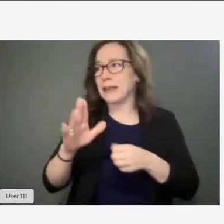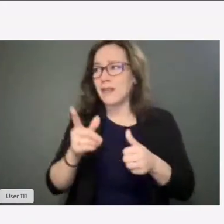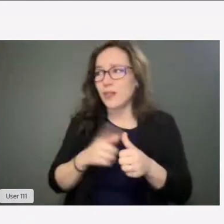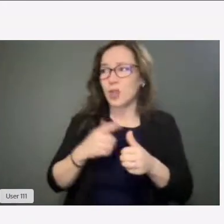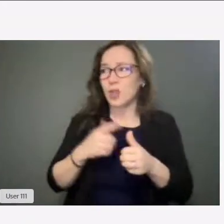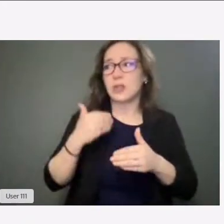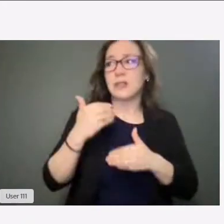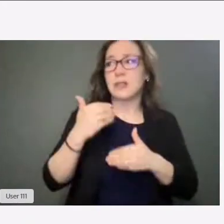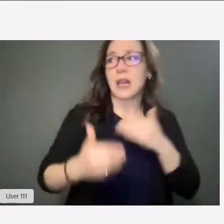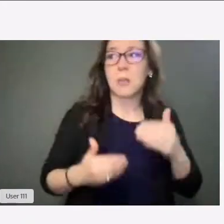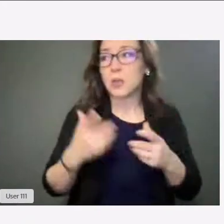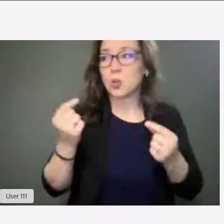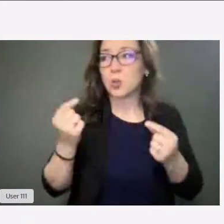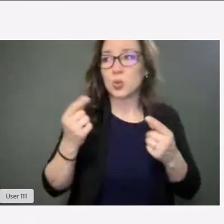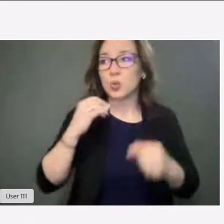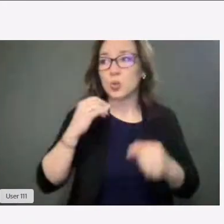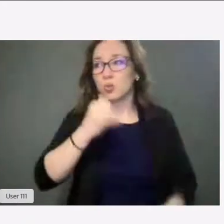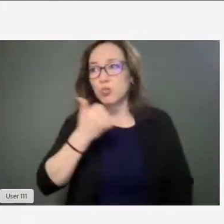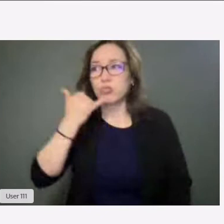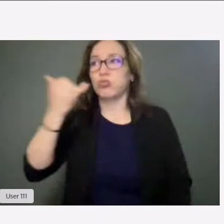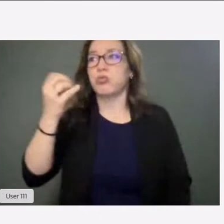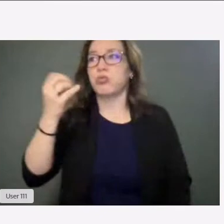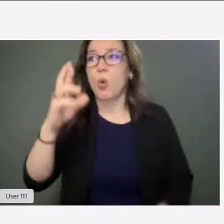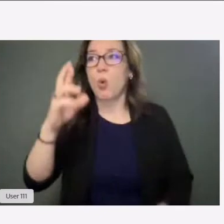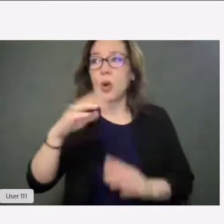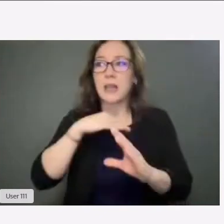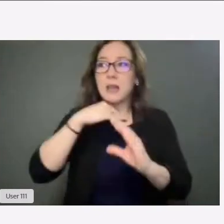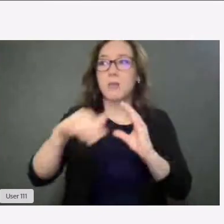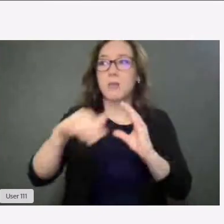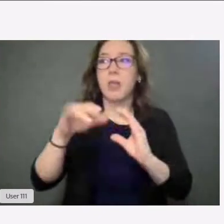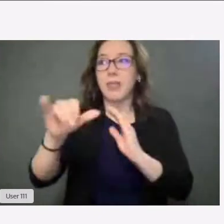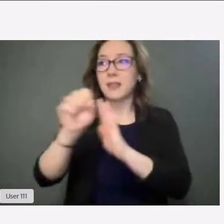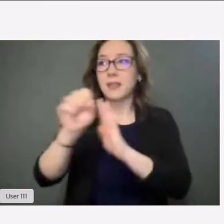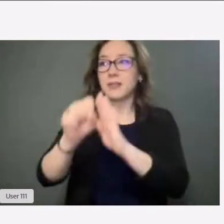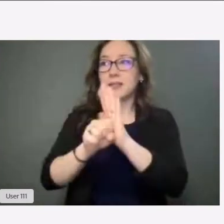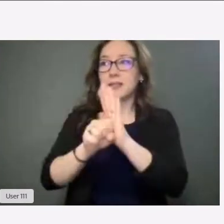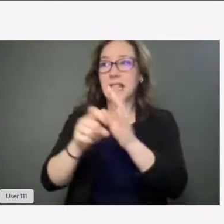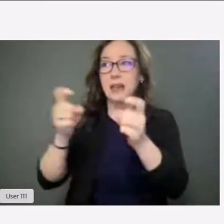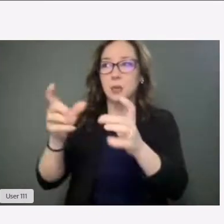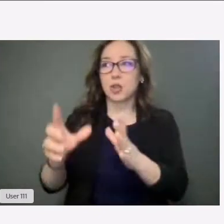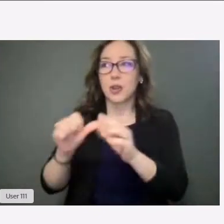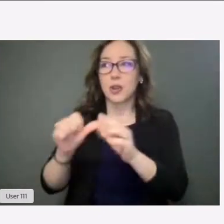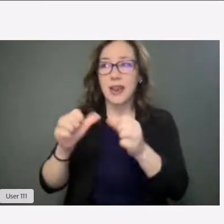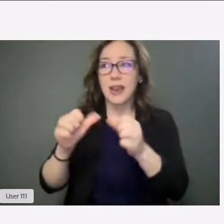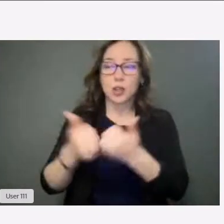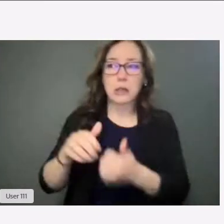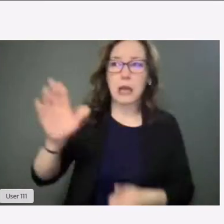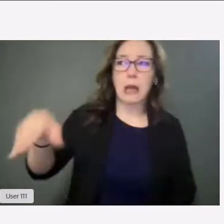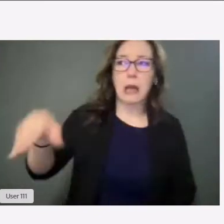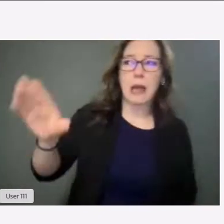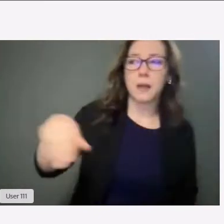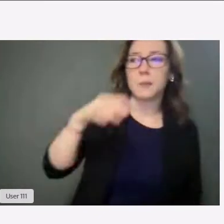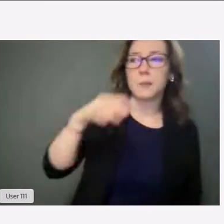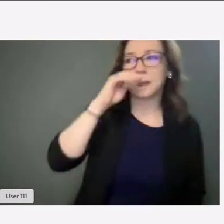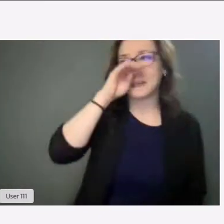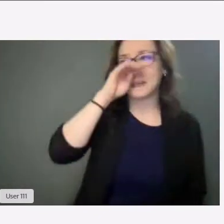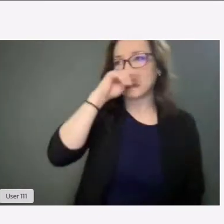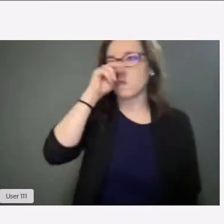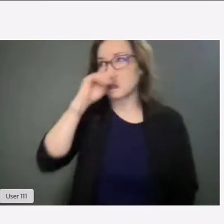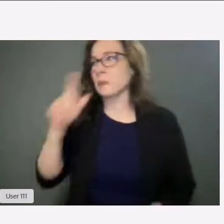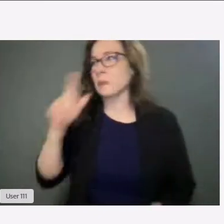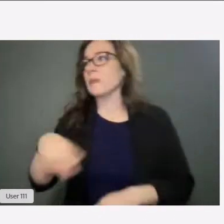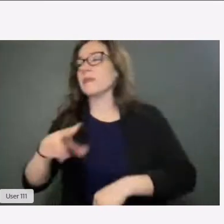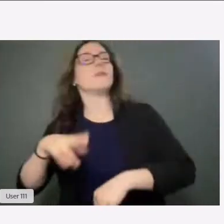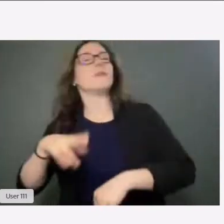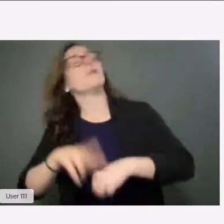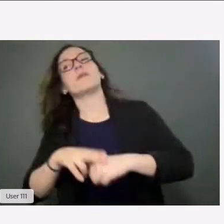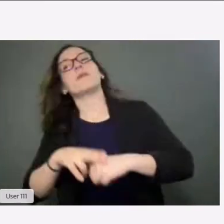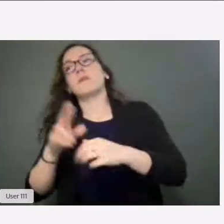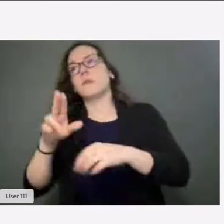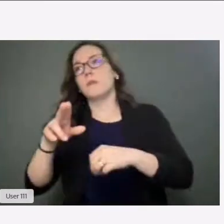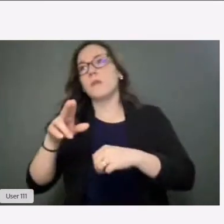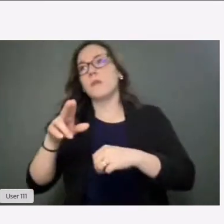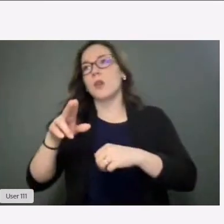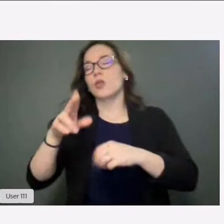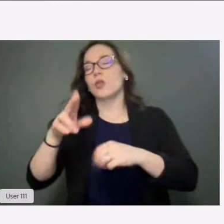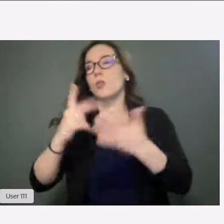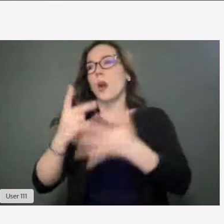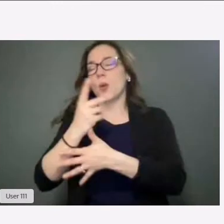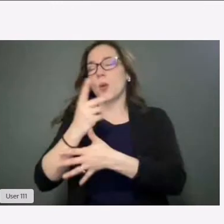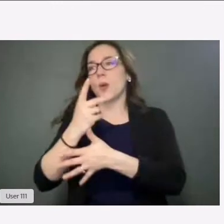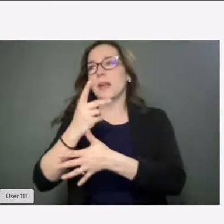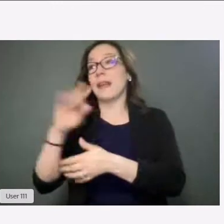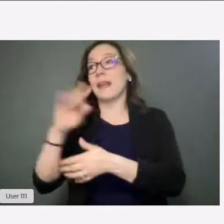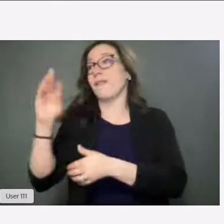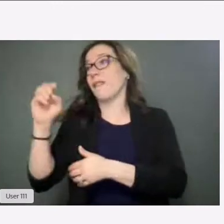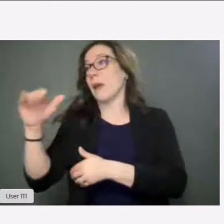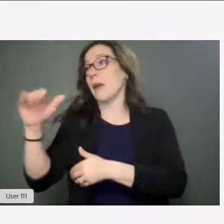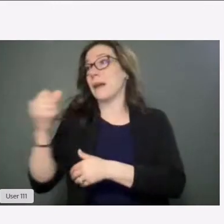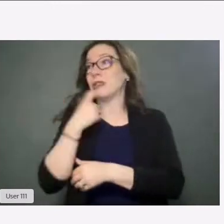up the phone, to pick up the email rather, reach out to that state administrative agency and say, hey, I've seen this national priority area. FEMA just briefed